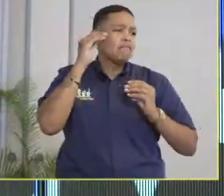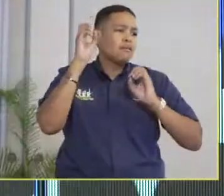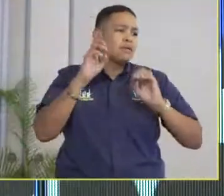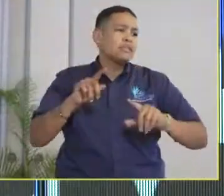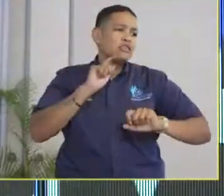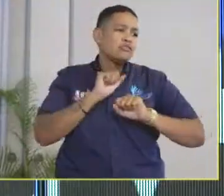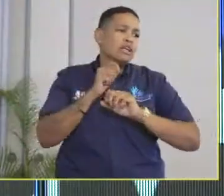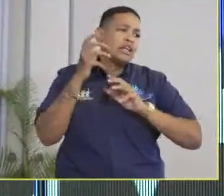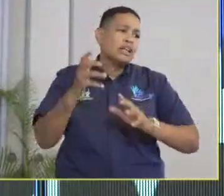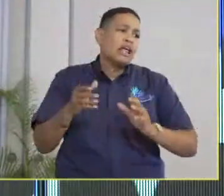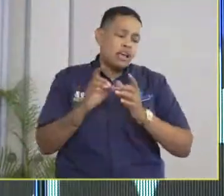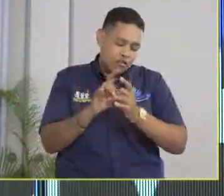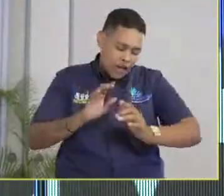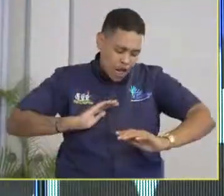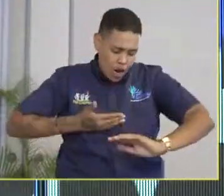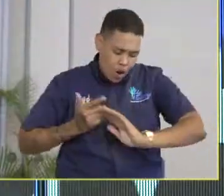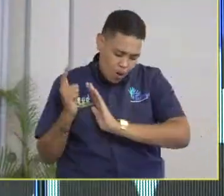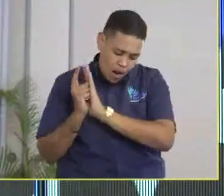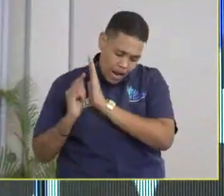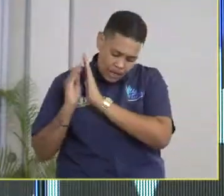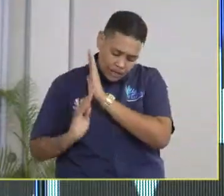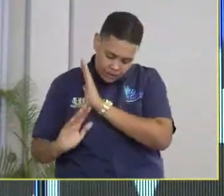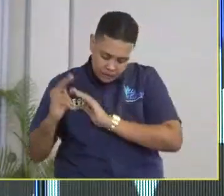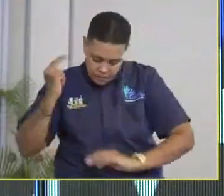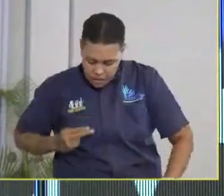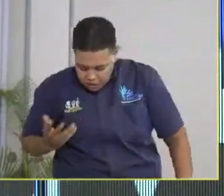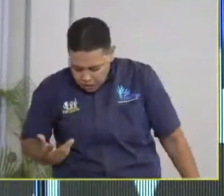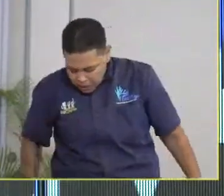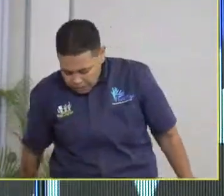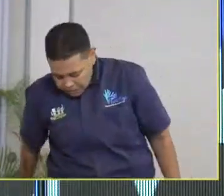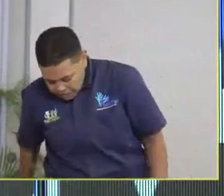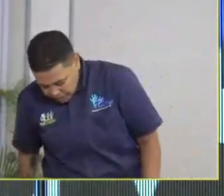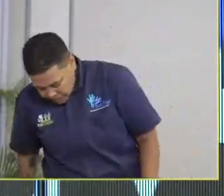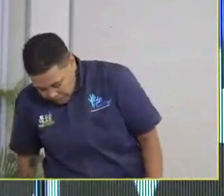that's there about our legislative history.